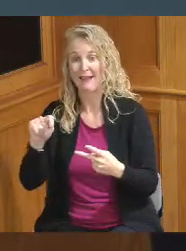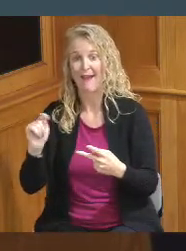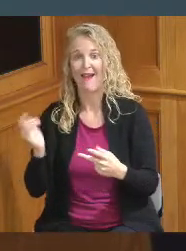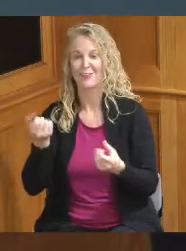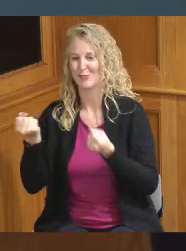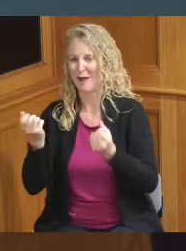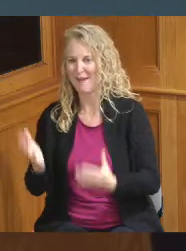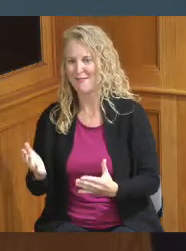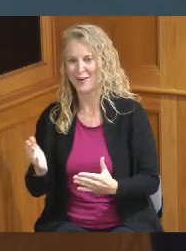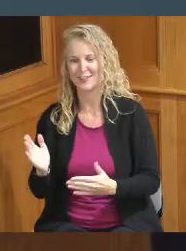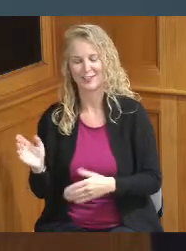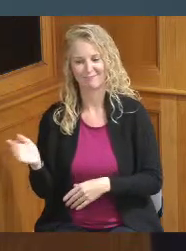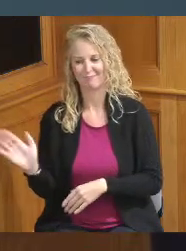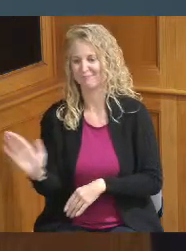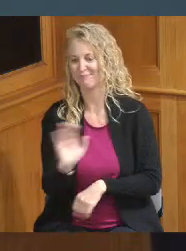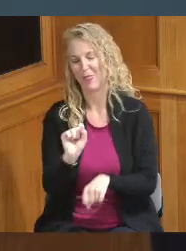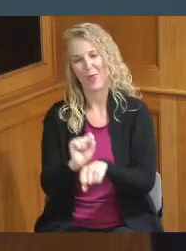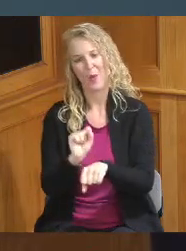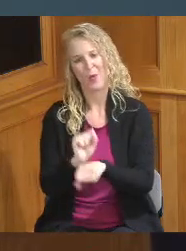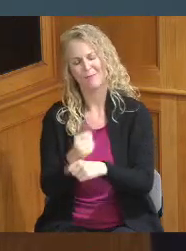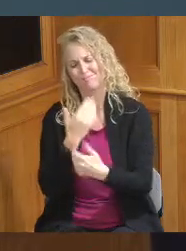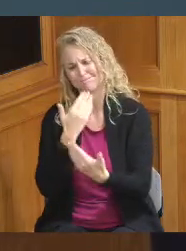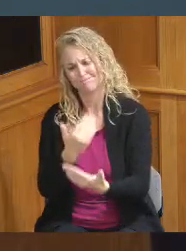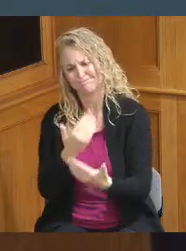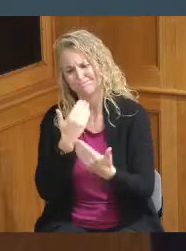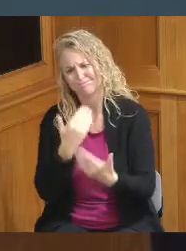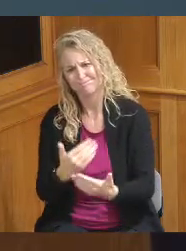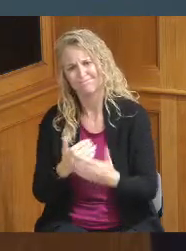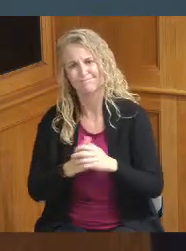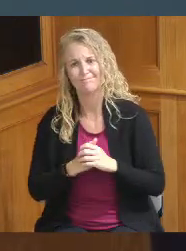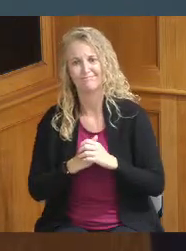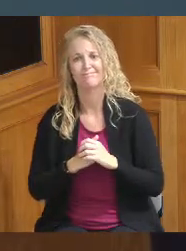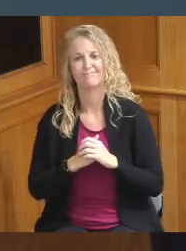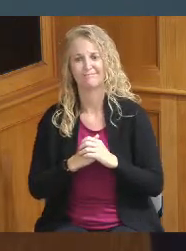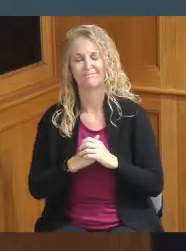some incredible work with the 513 Relief Bus. And